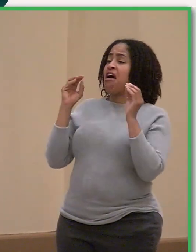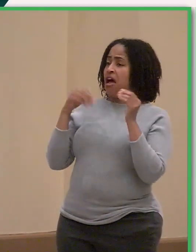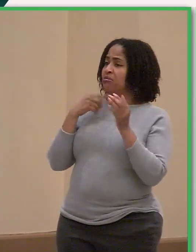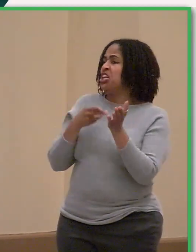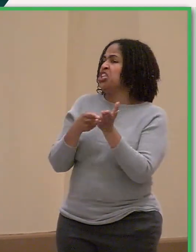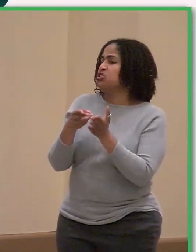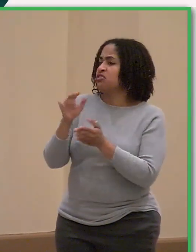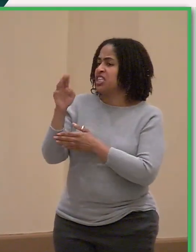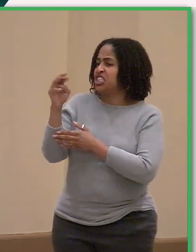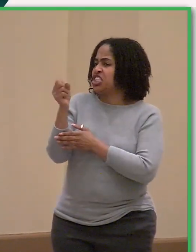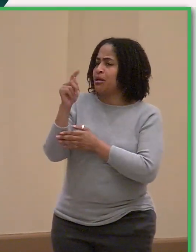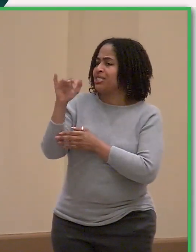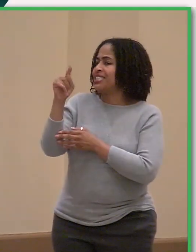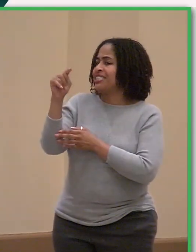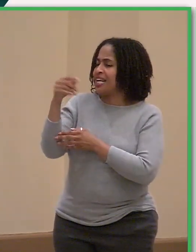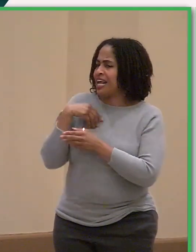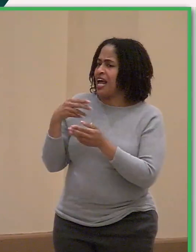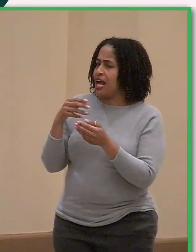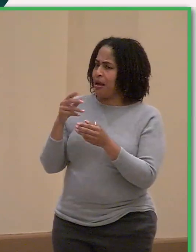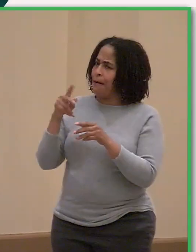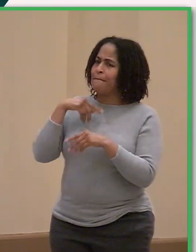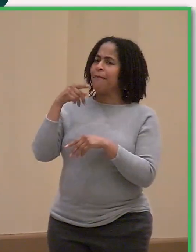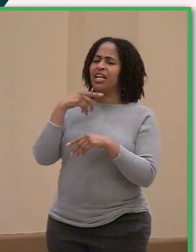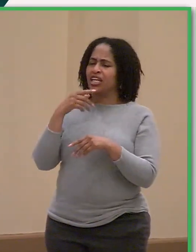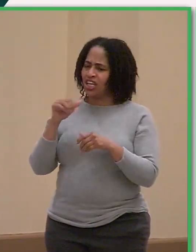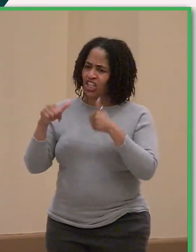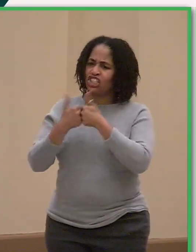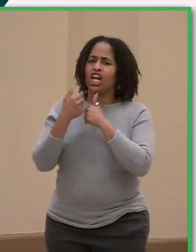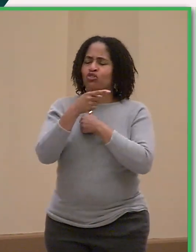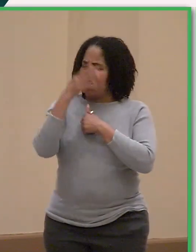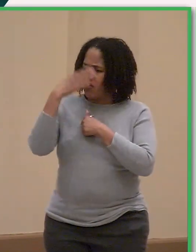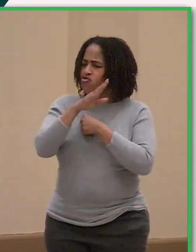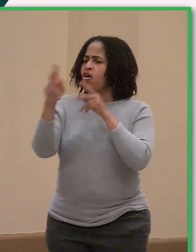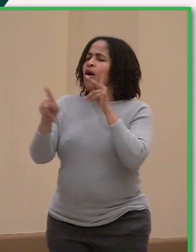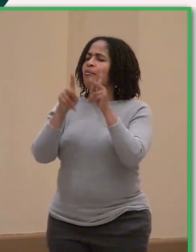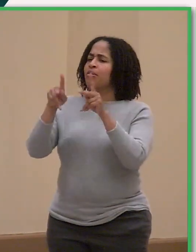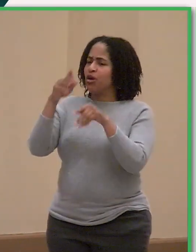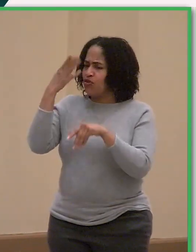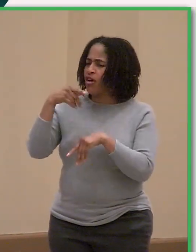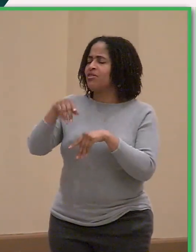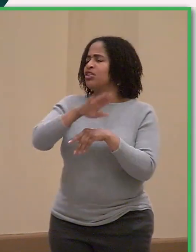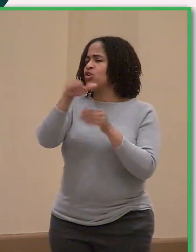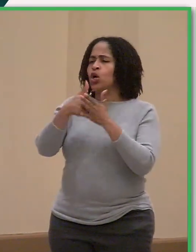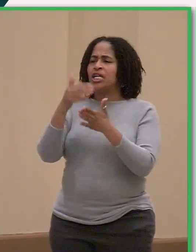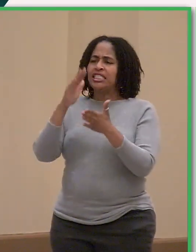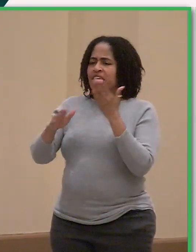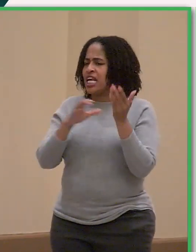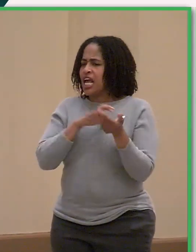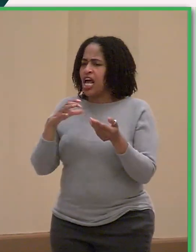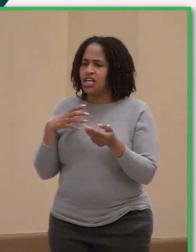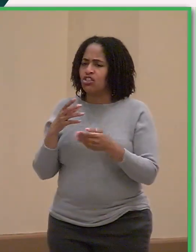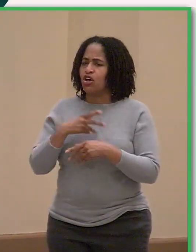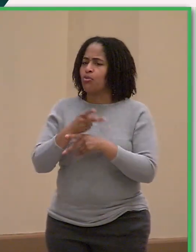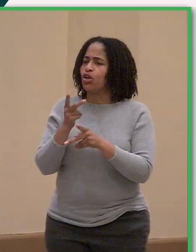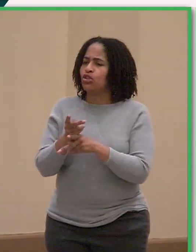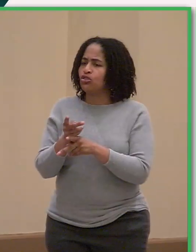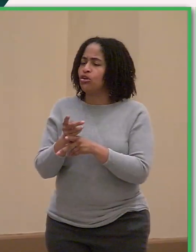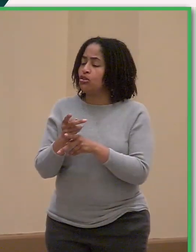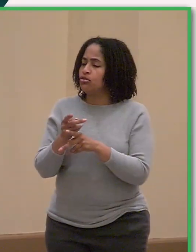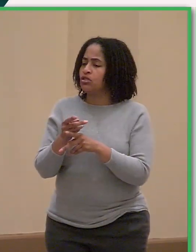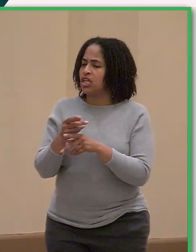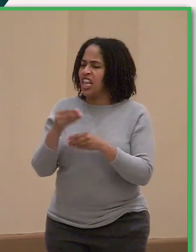James Tate, I challenge you, publicly challenge you in front of your people, in front of this whole city council to produce the bad information that